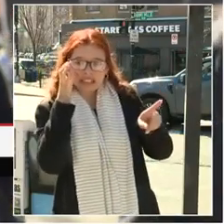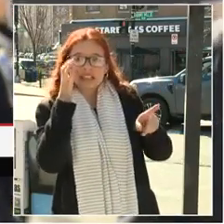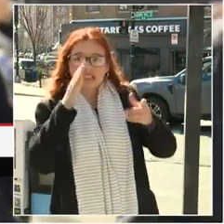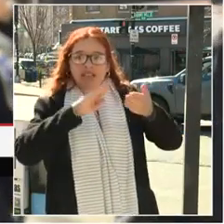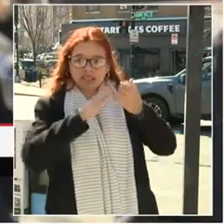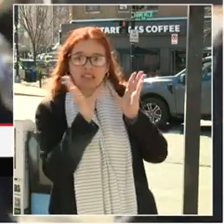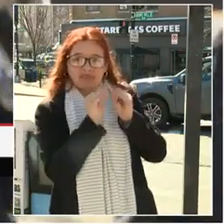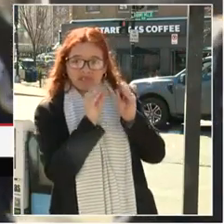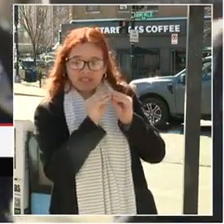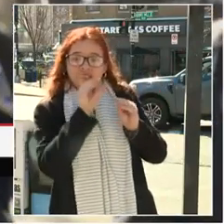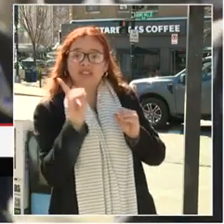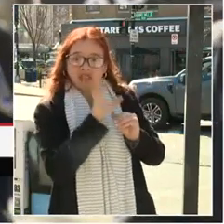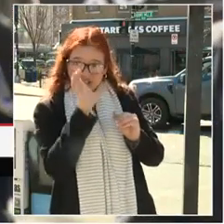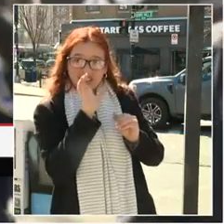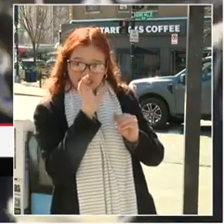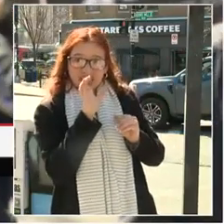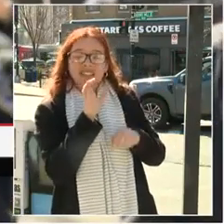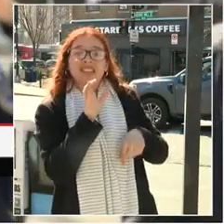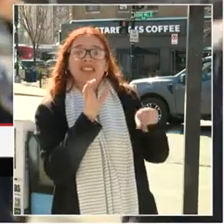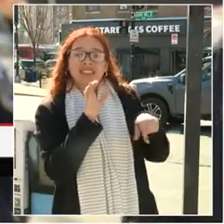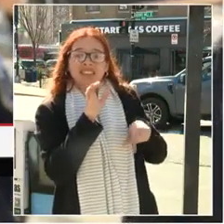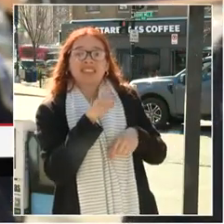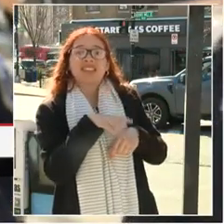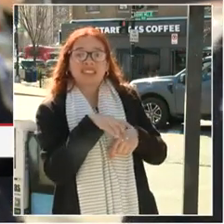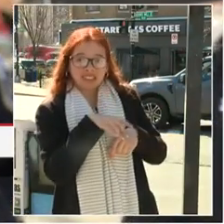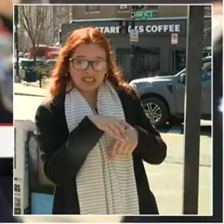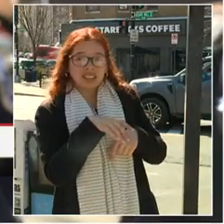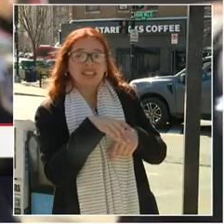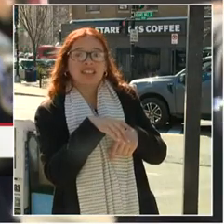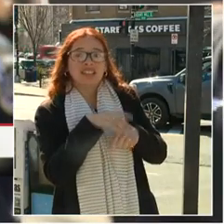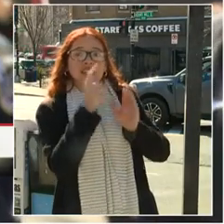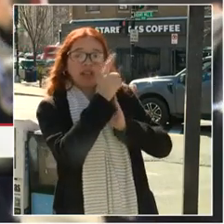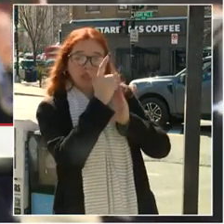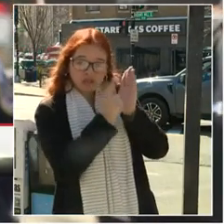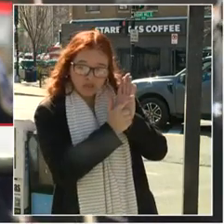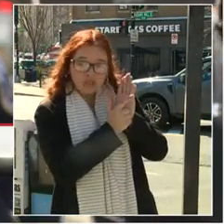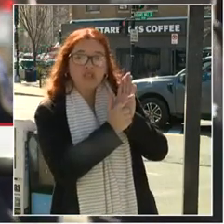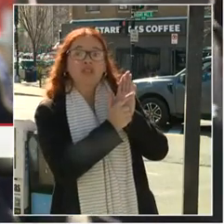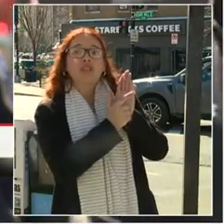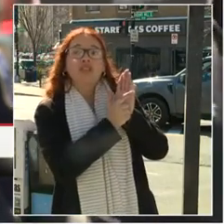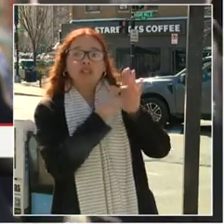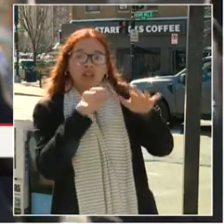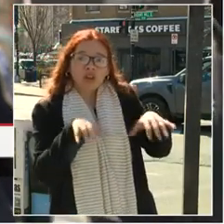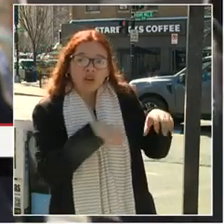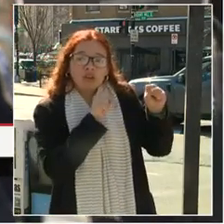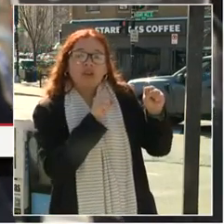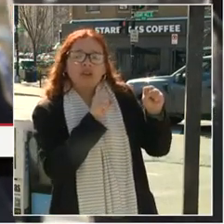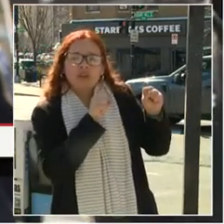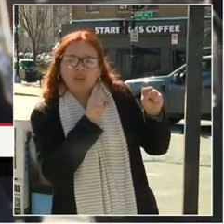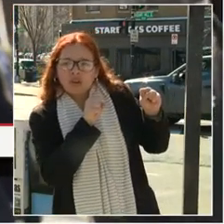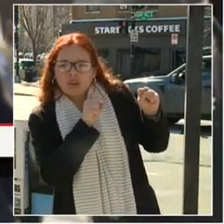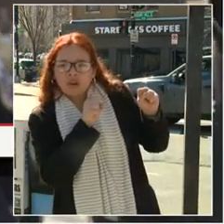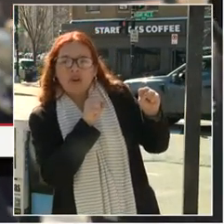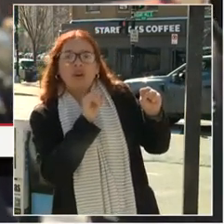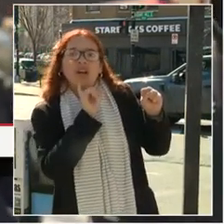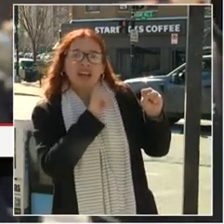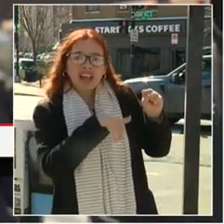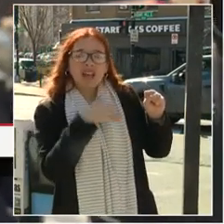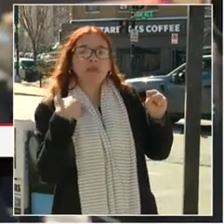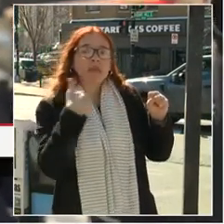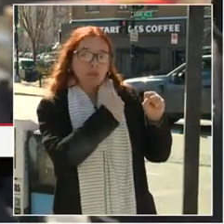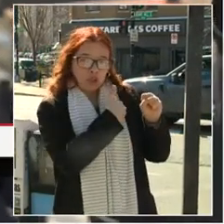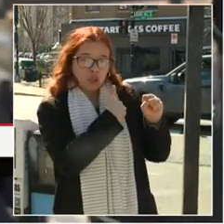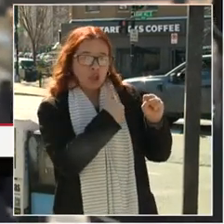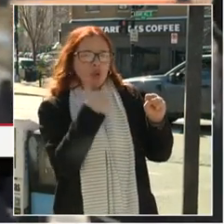that the D.C. Attorney General hosted. And the issue that came up from community members was their deep concern and